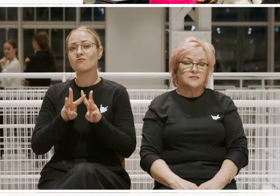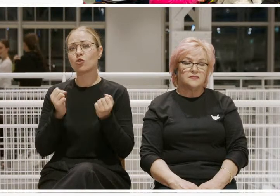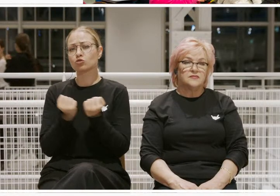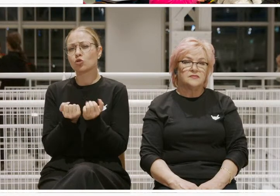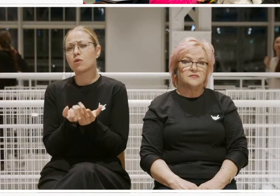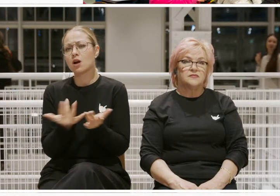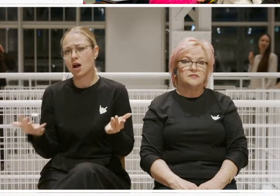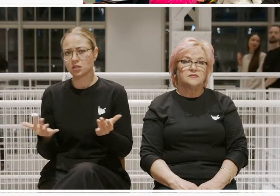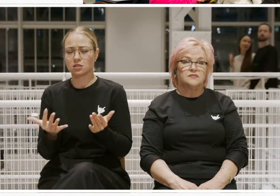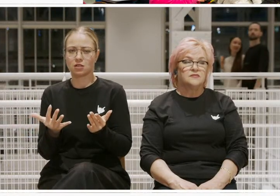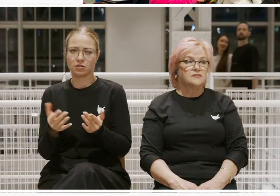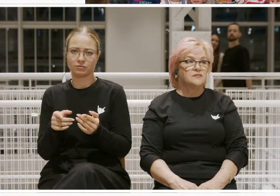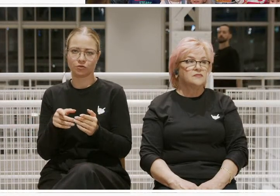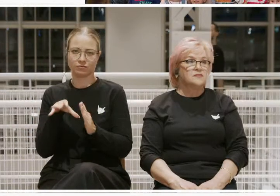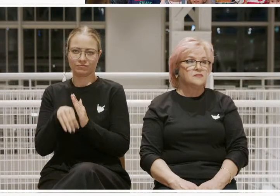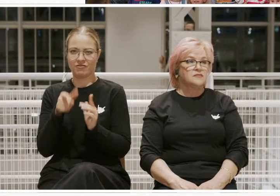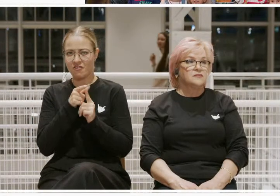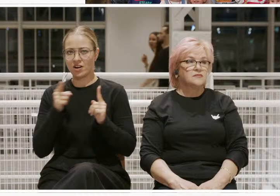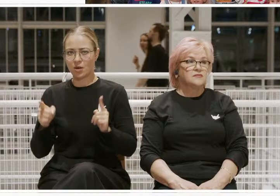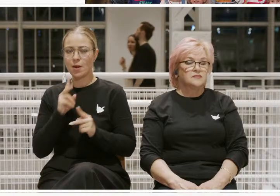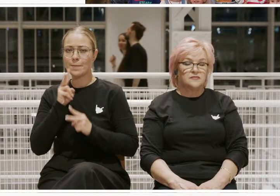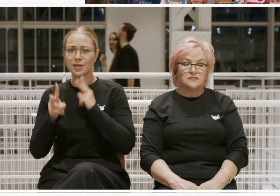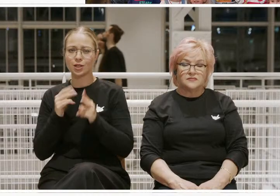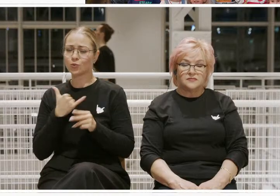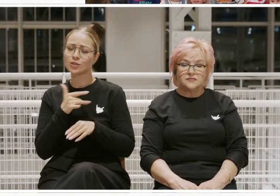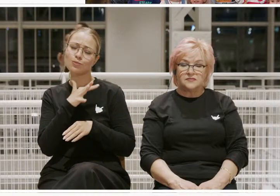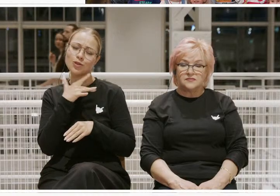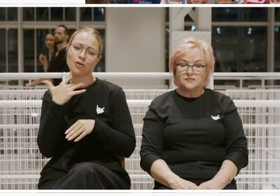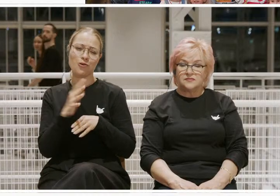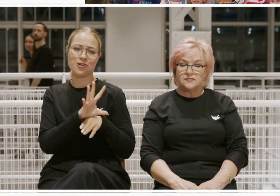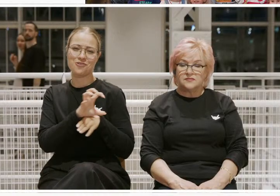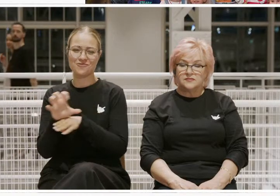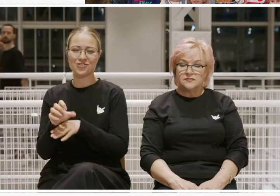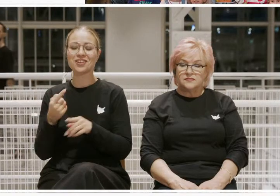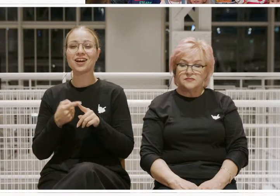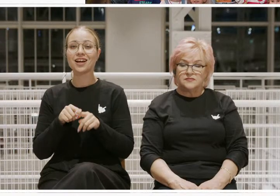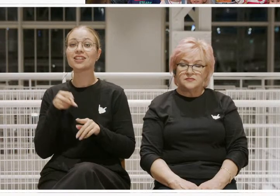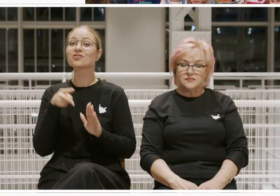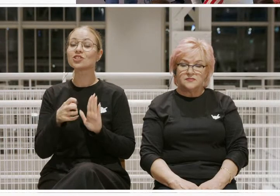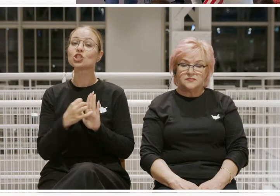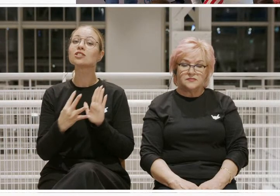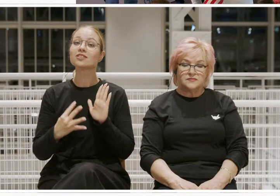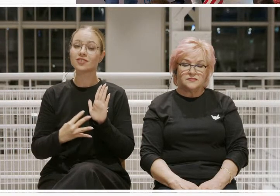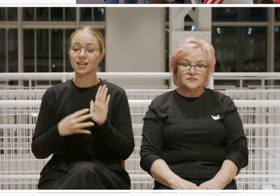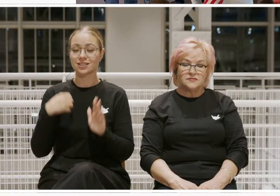workshops. So this is from 2019.